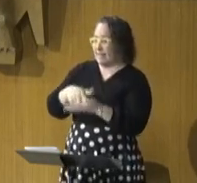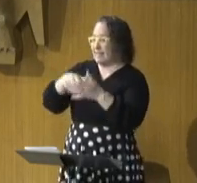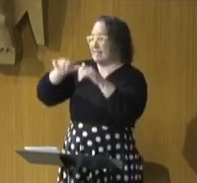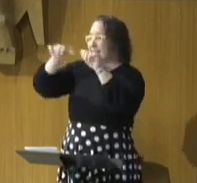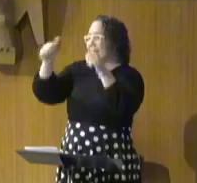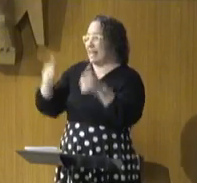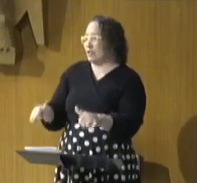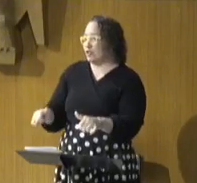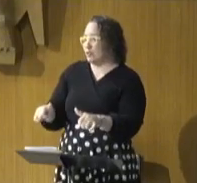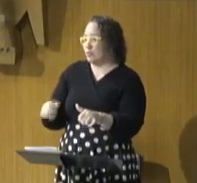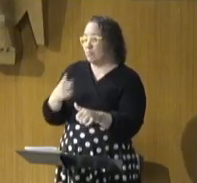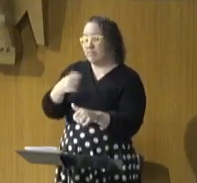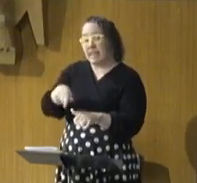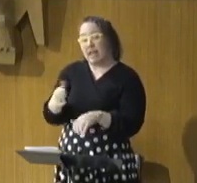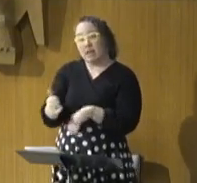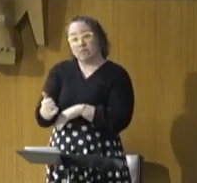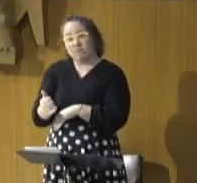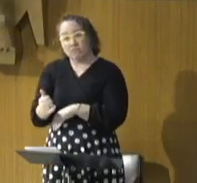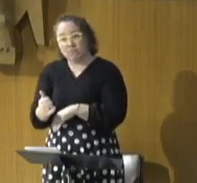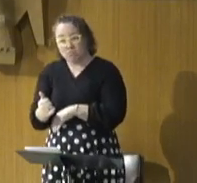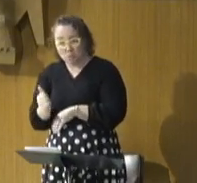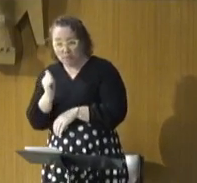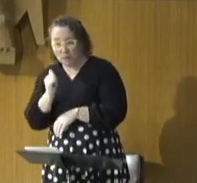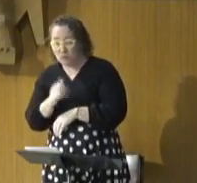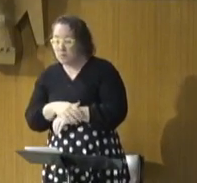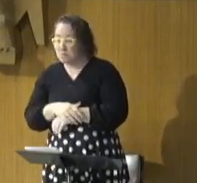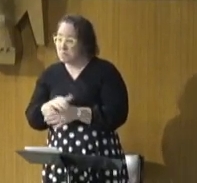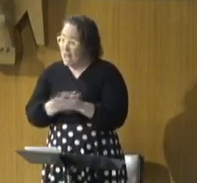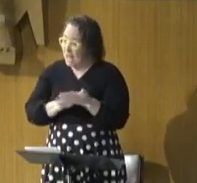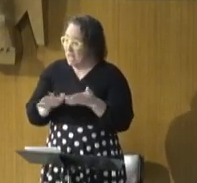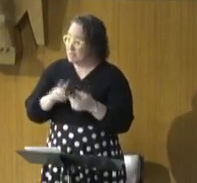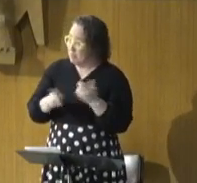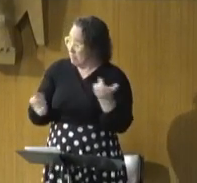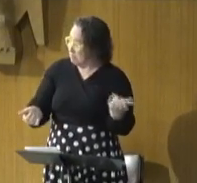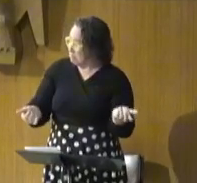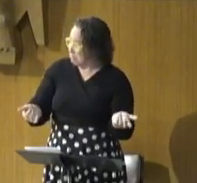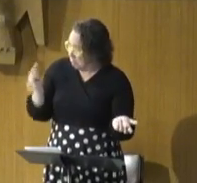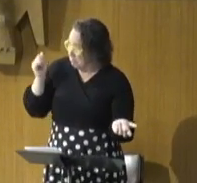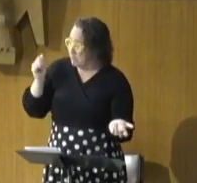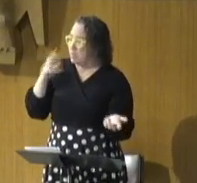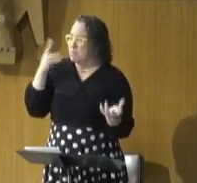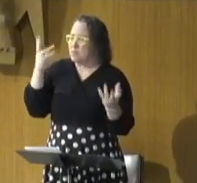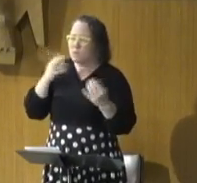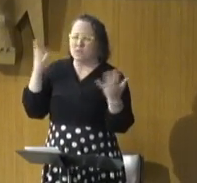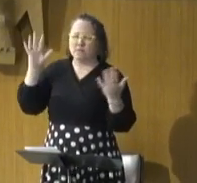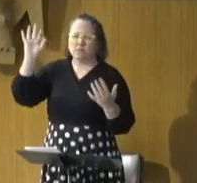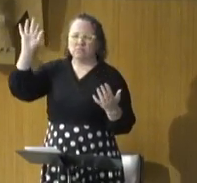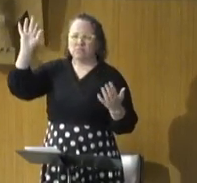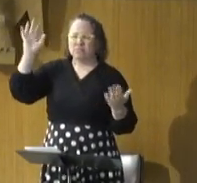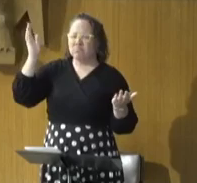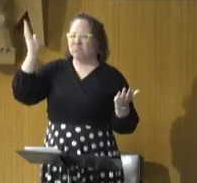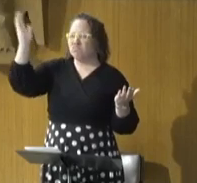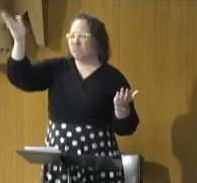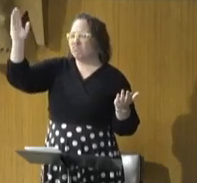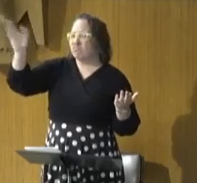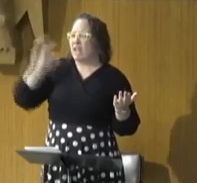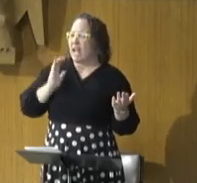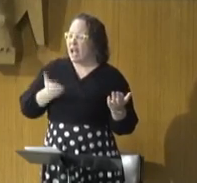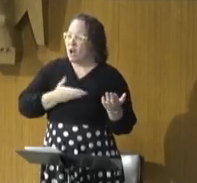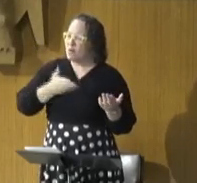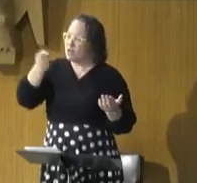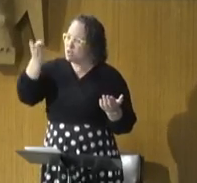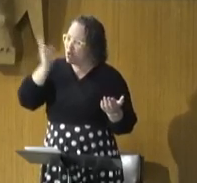politely refuse, and they give this powerful and beautiful speech, saying if our God